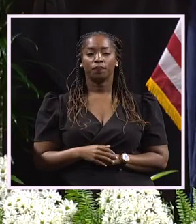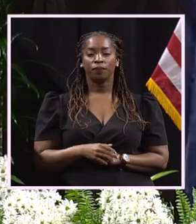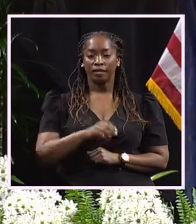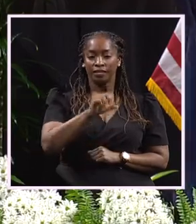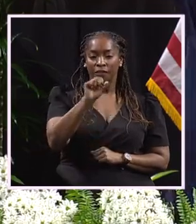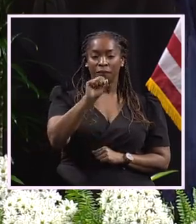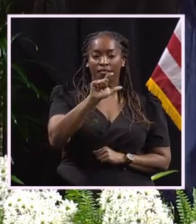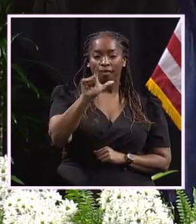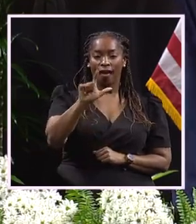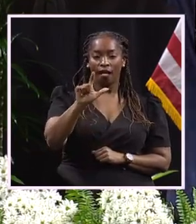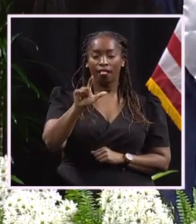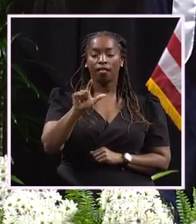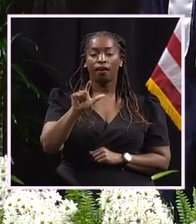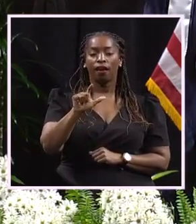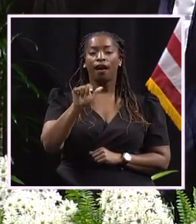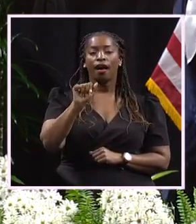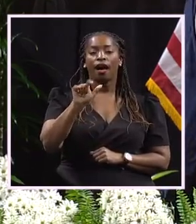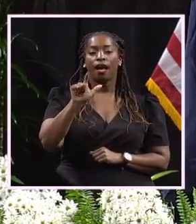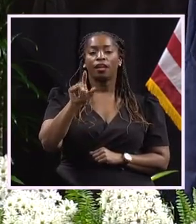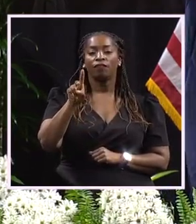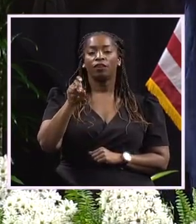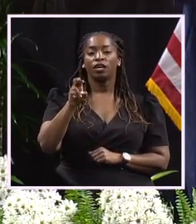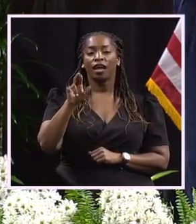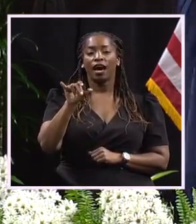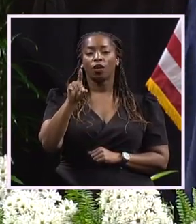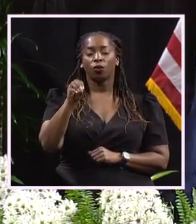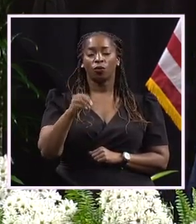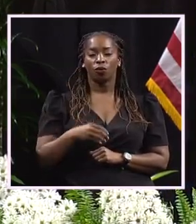Samantha L. Alvarado,